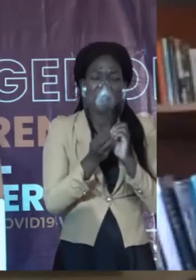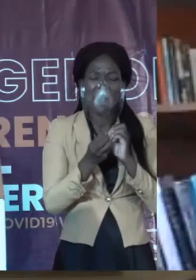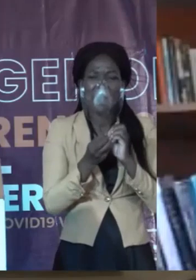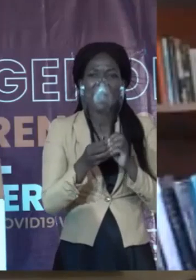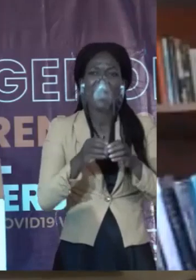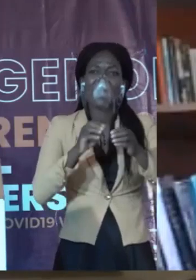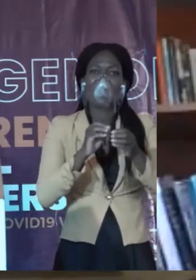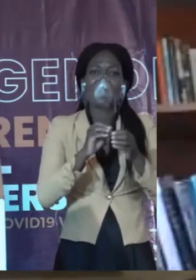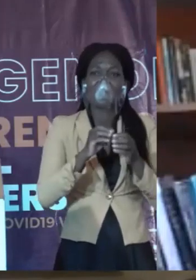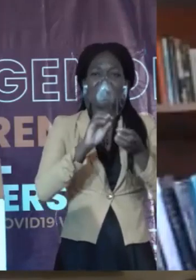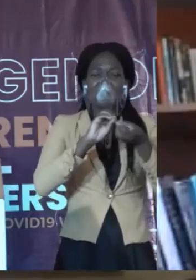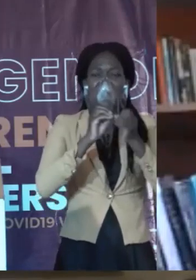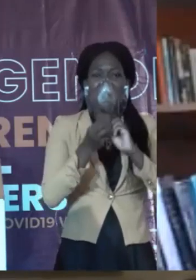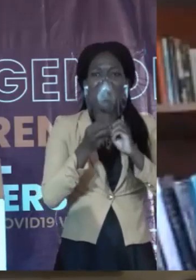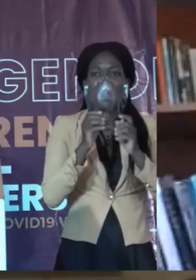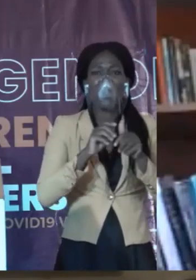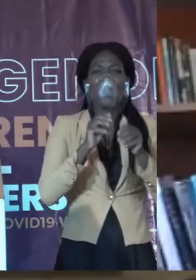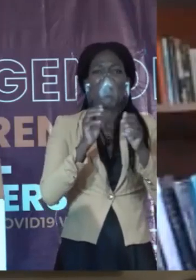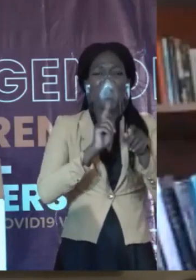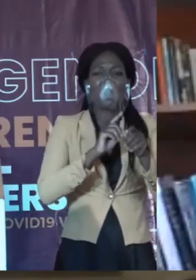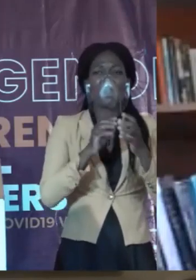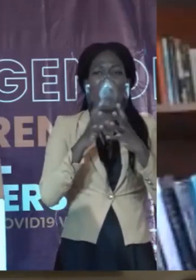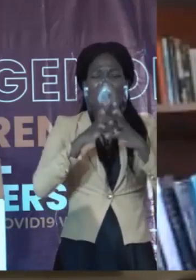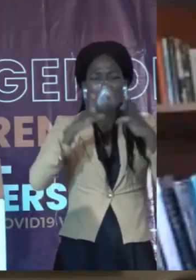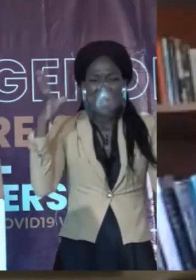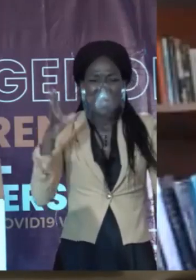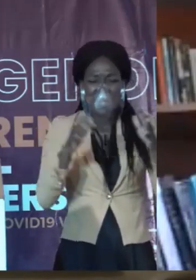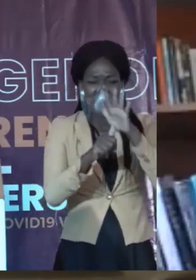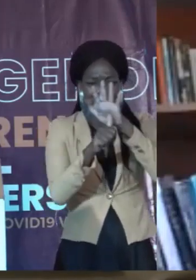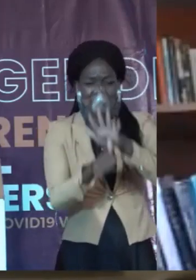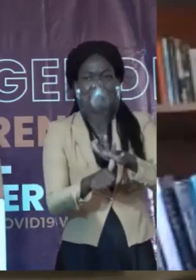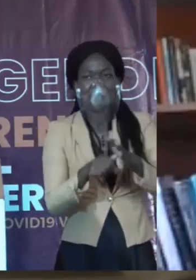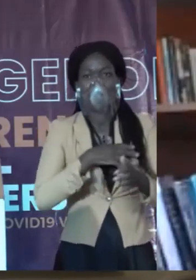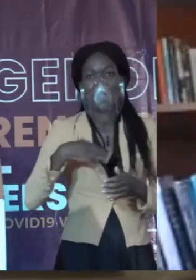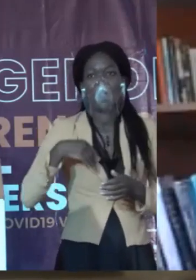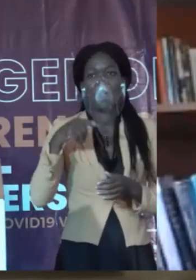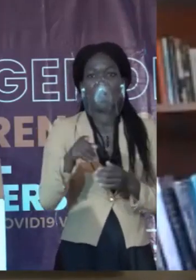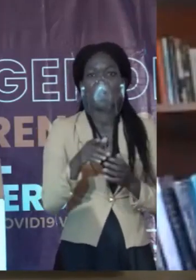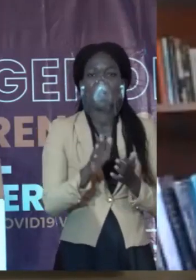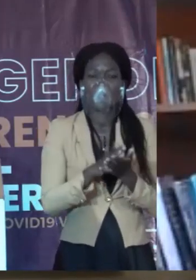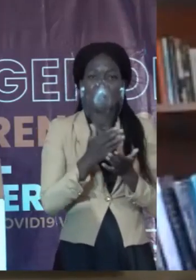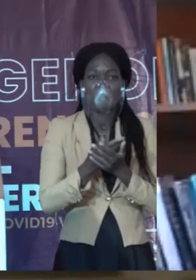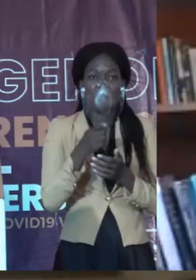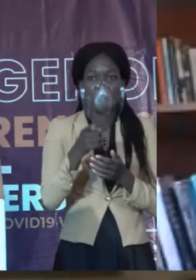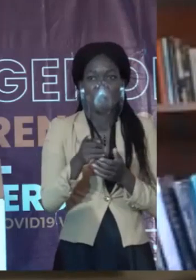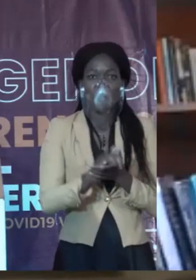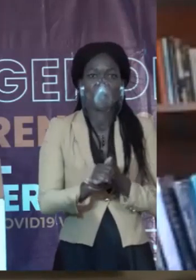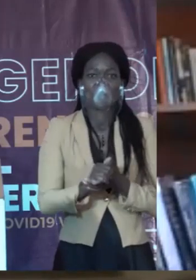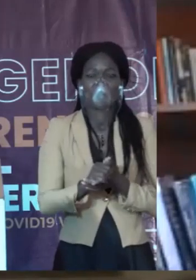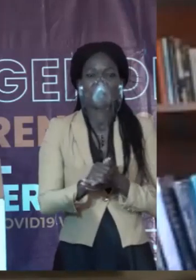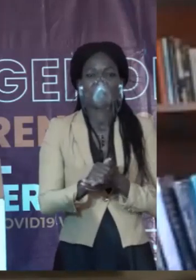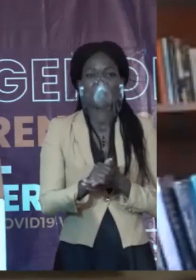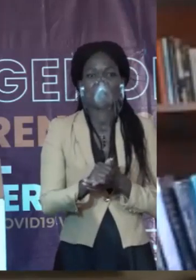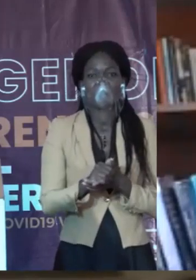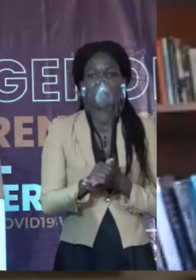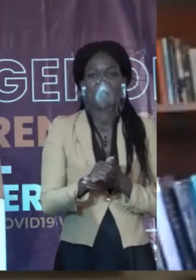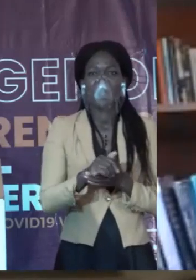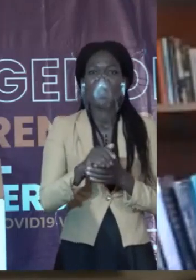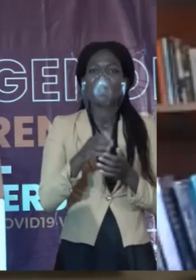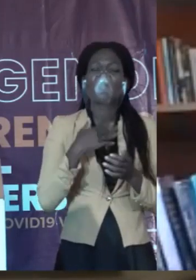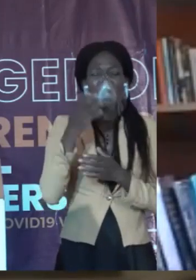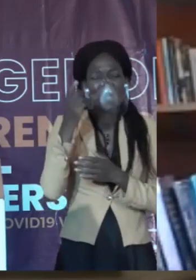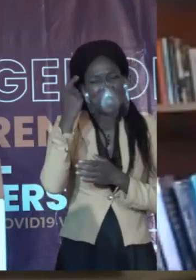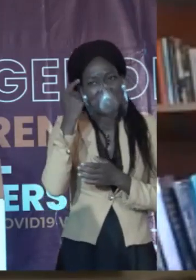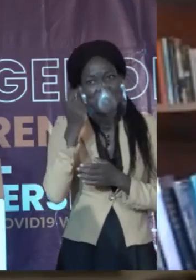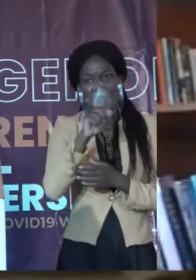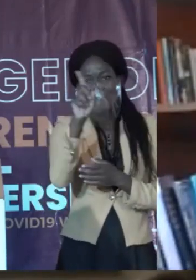which to a large extent excludes women. So first strategy is naming is norming. Why do we always, when we